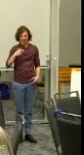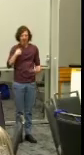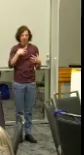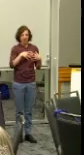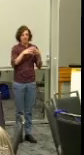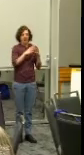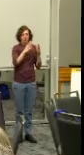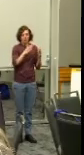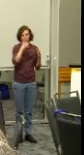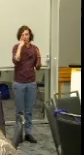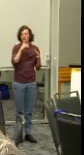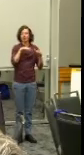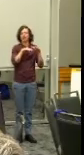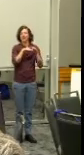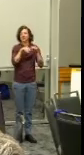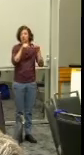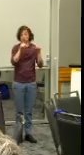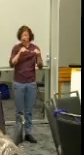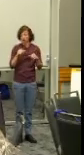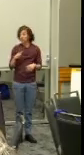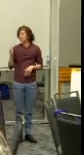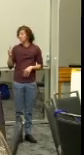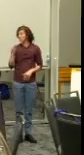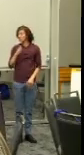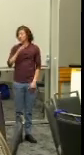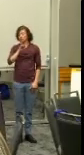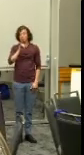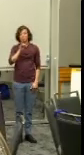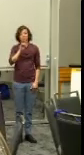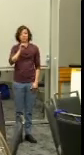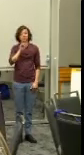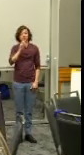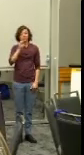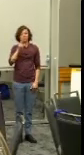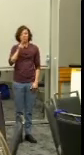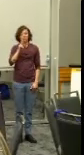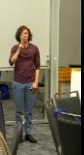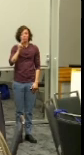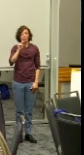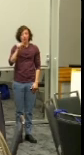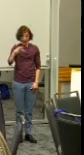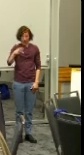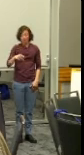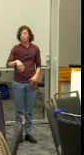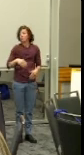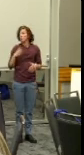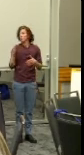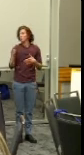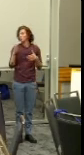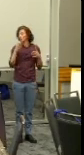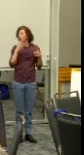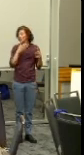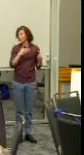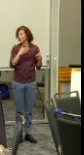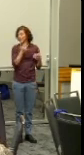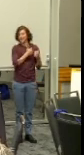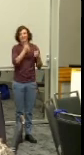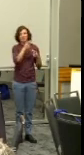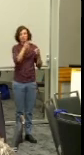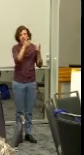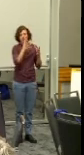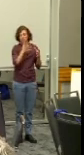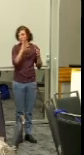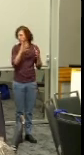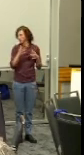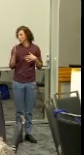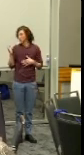Jennifer Knapp, executive director of Community Vision, Paul Burgess, executive director of Fourth Point Forward, and Alexis Richbart,